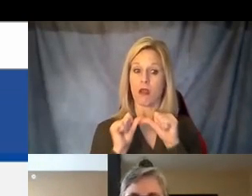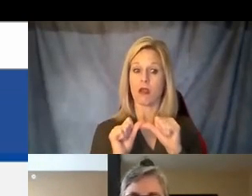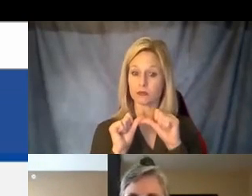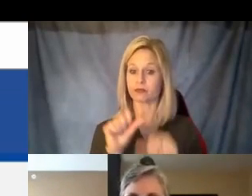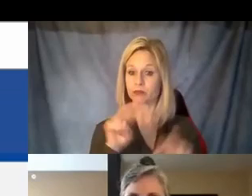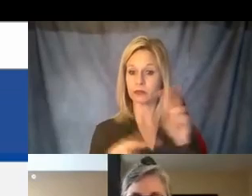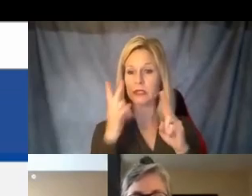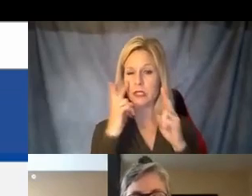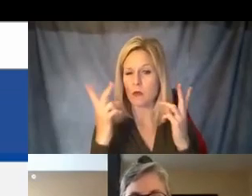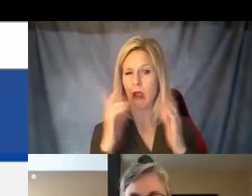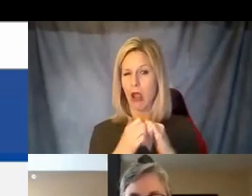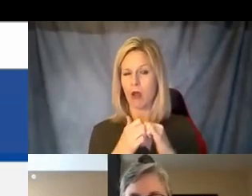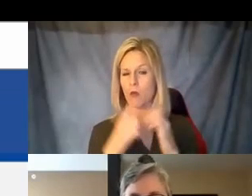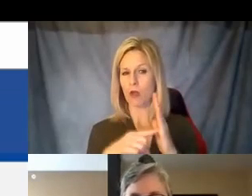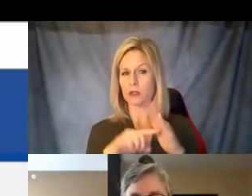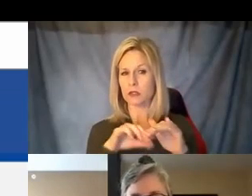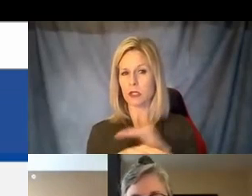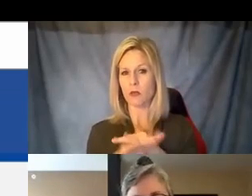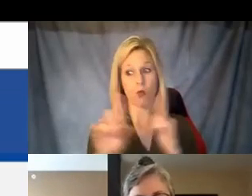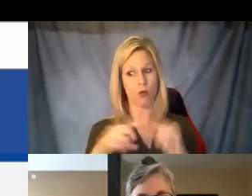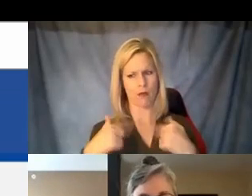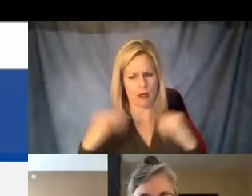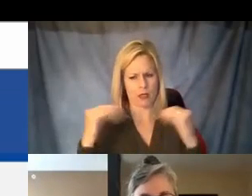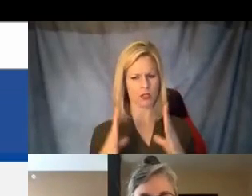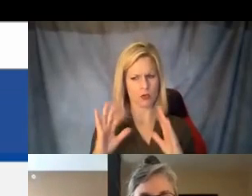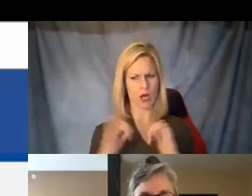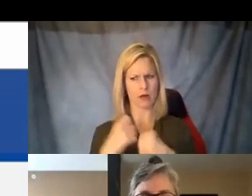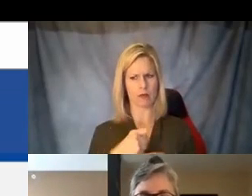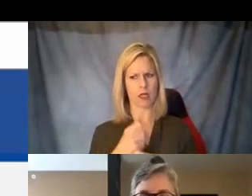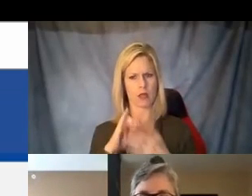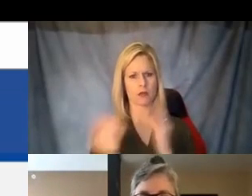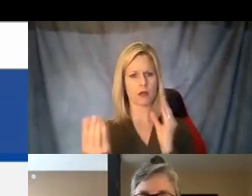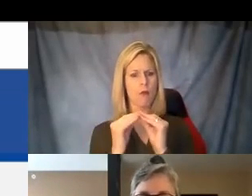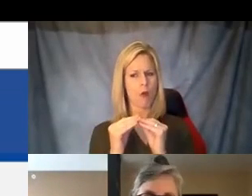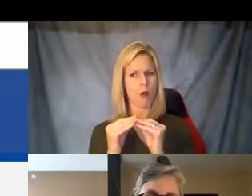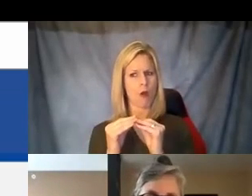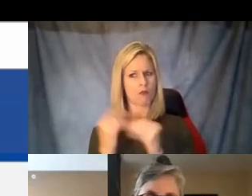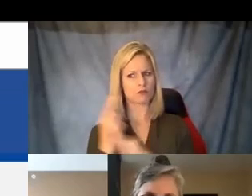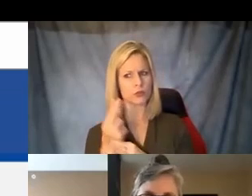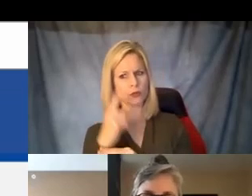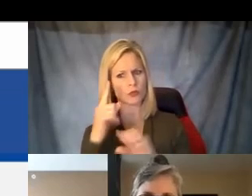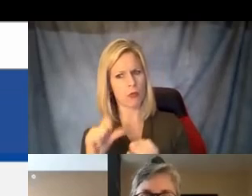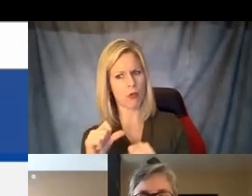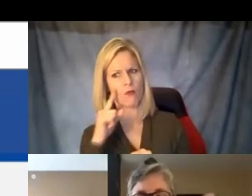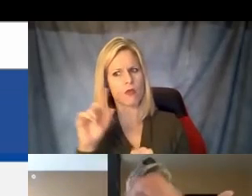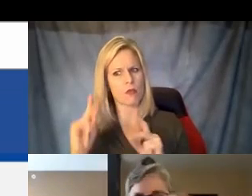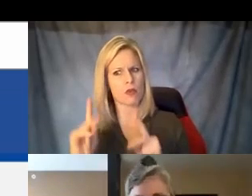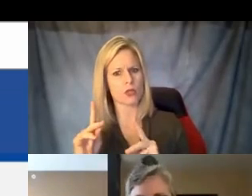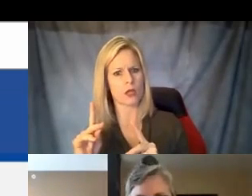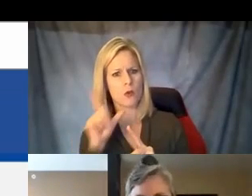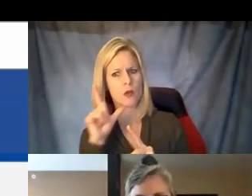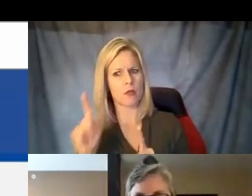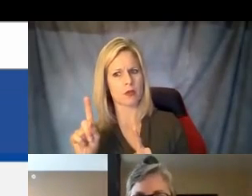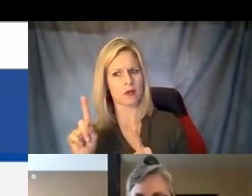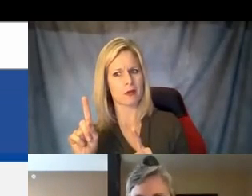what's accessible. When am I the teacher? How do I make it so that it's more accessible to the person that it's supposed to serve? How do I get more